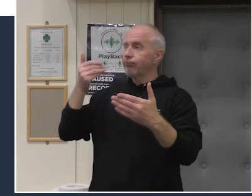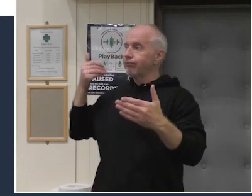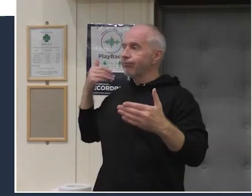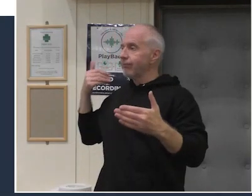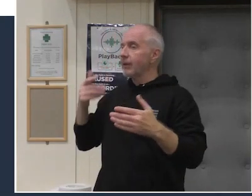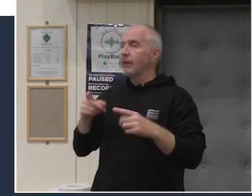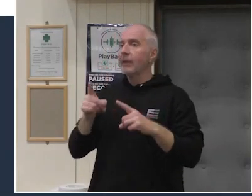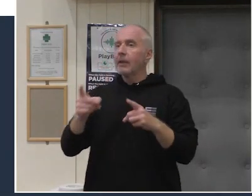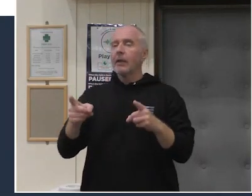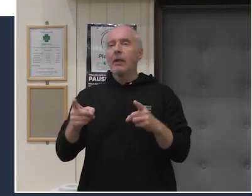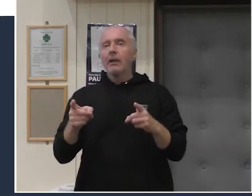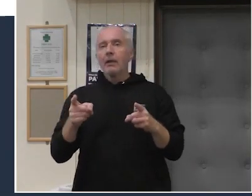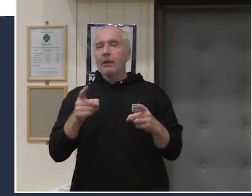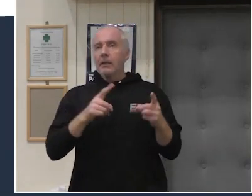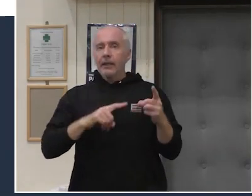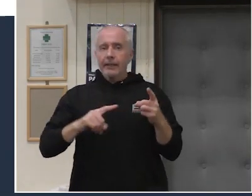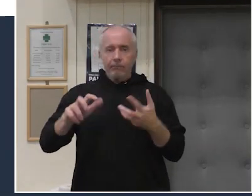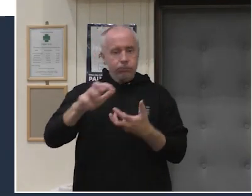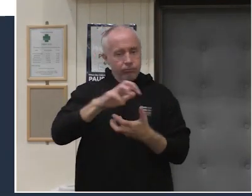any questions on this particular bit,